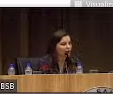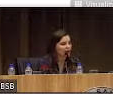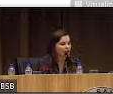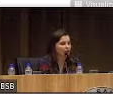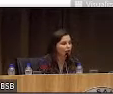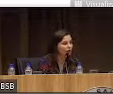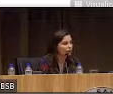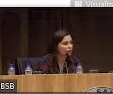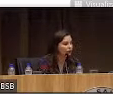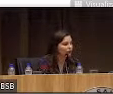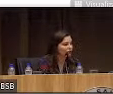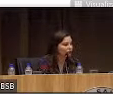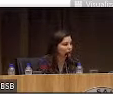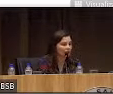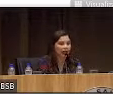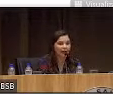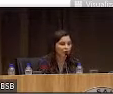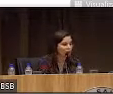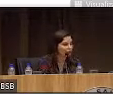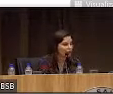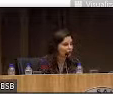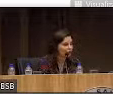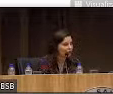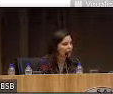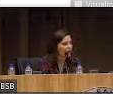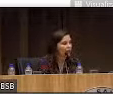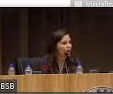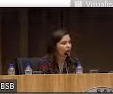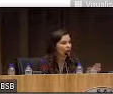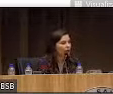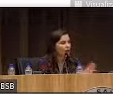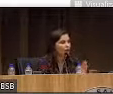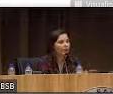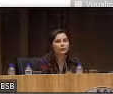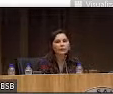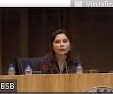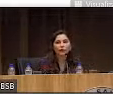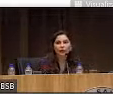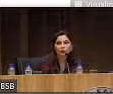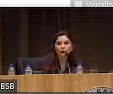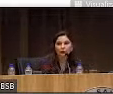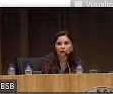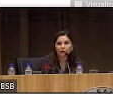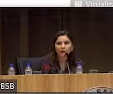And now the patients who had critical COVID